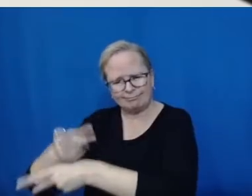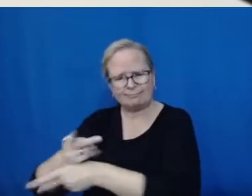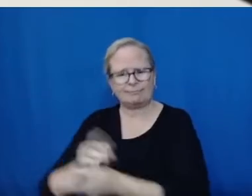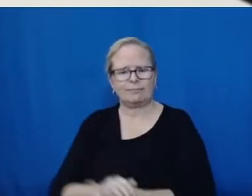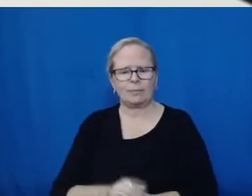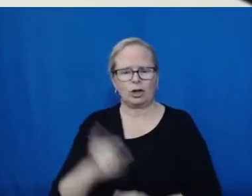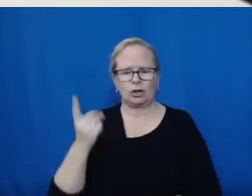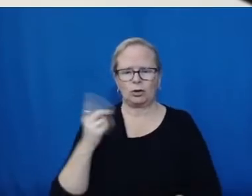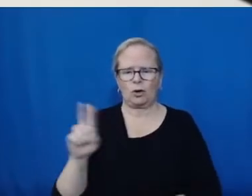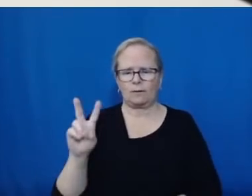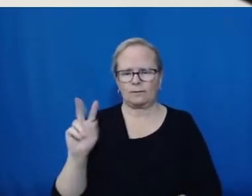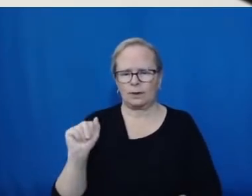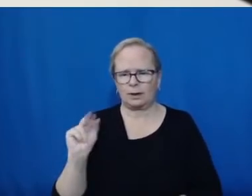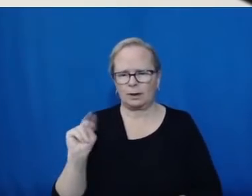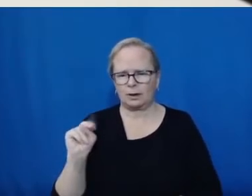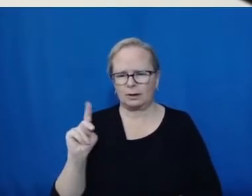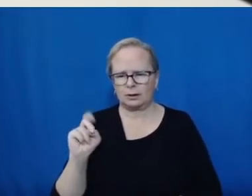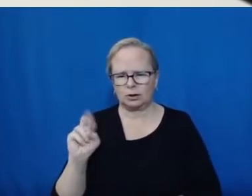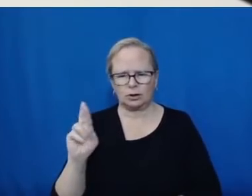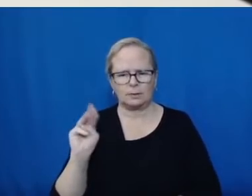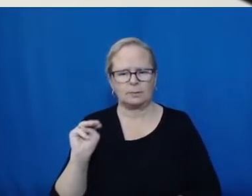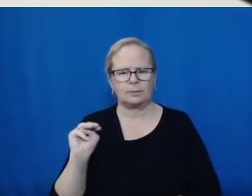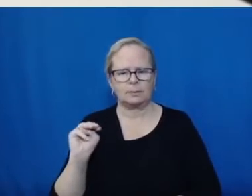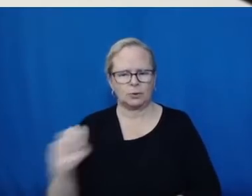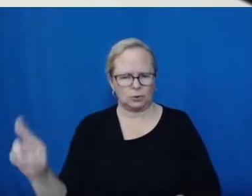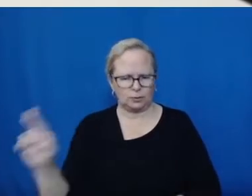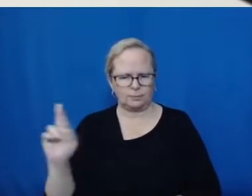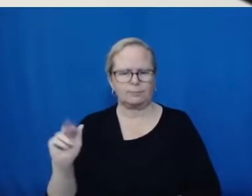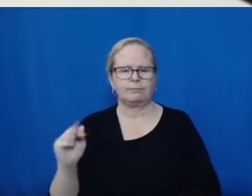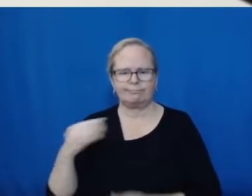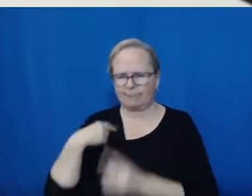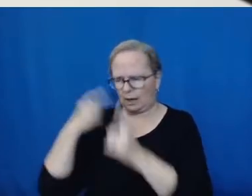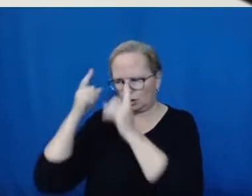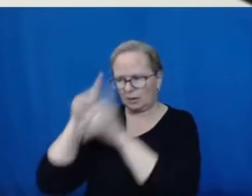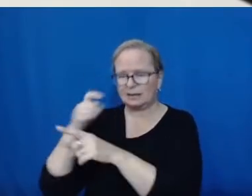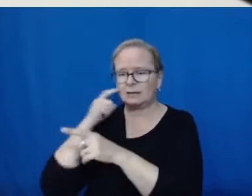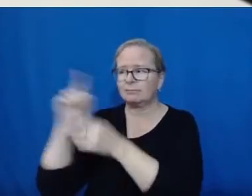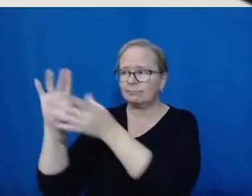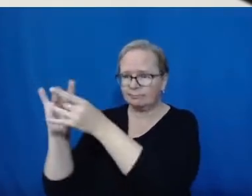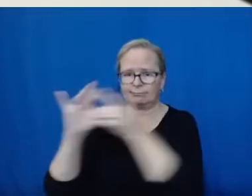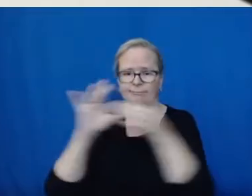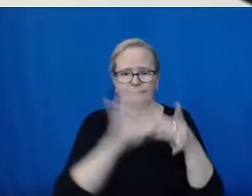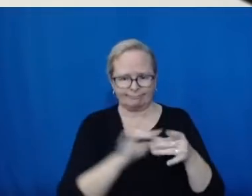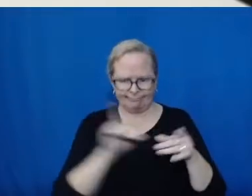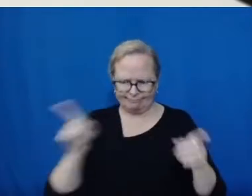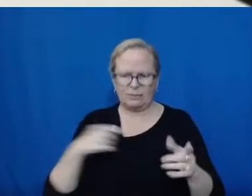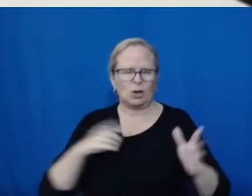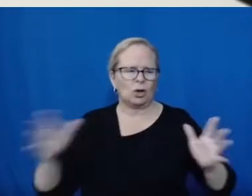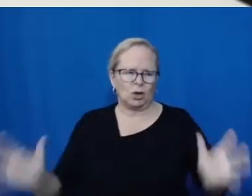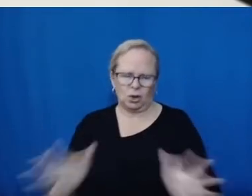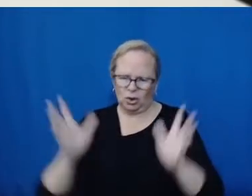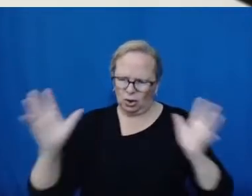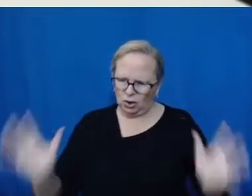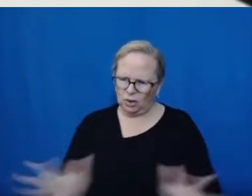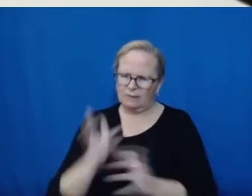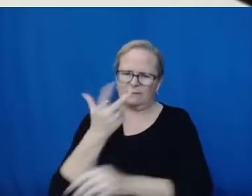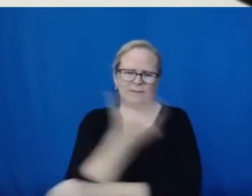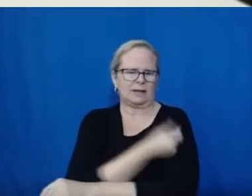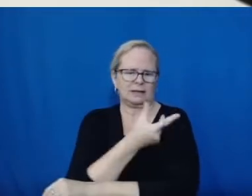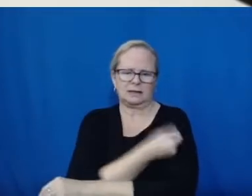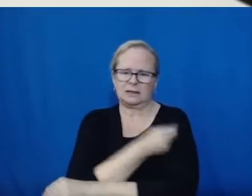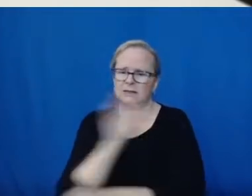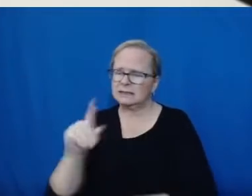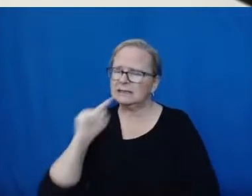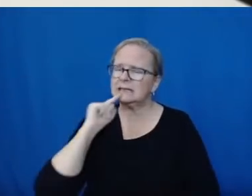I'd echo what my colleagues have said, and of course encourage you to get vaccinated if you haven't been already. This is serious. It needs to be